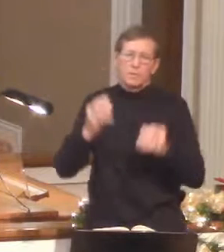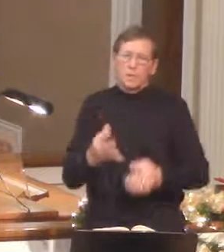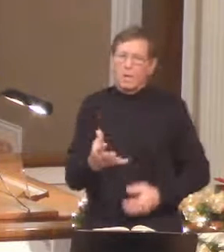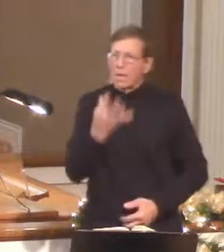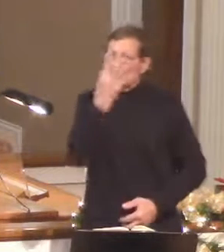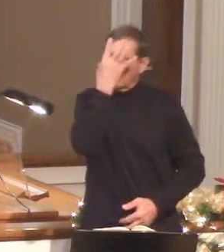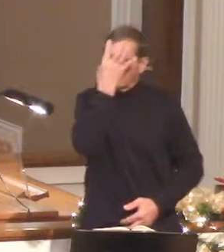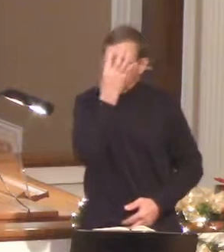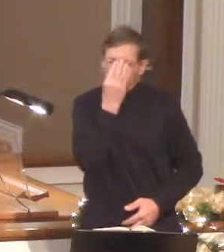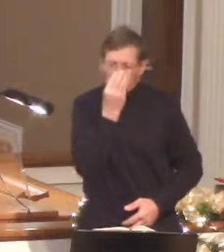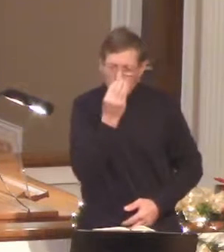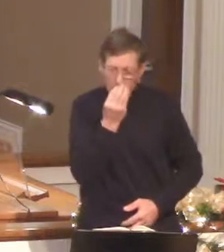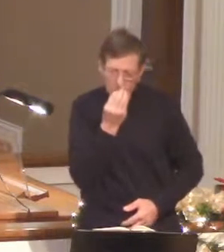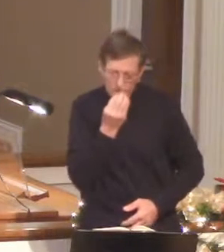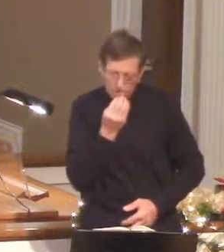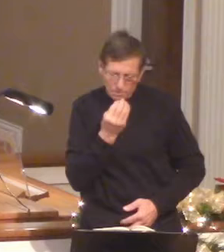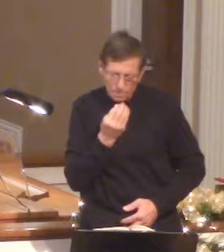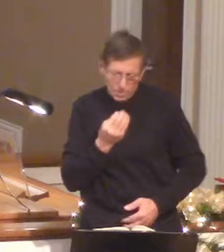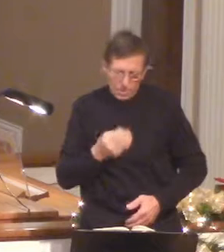asleep